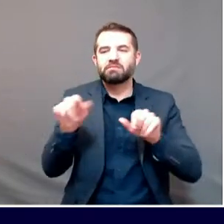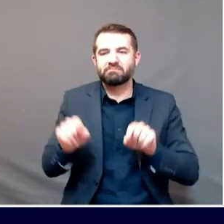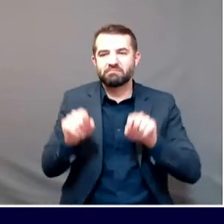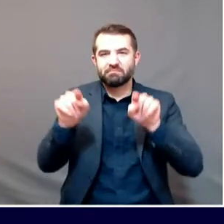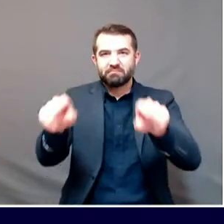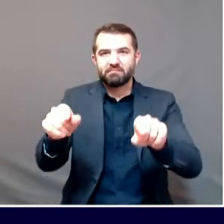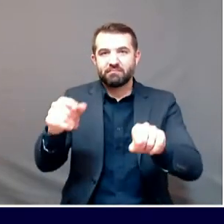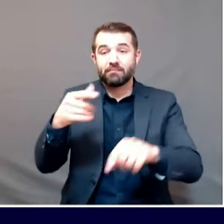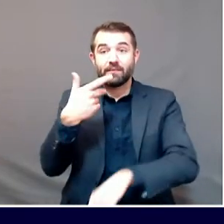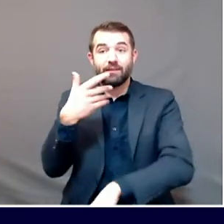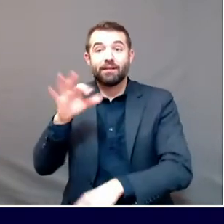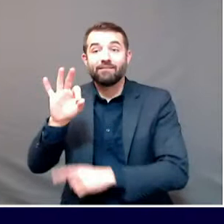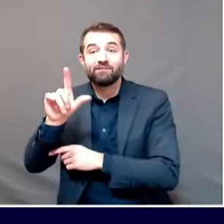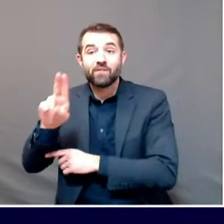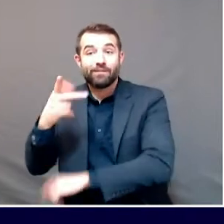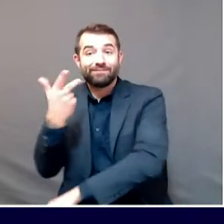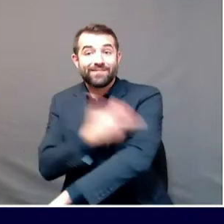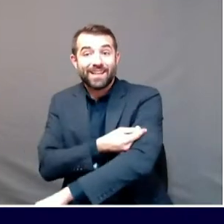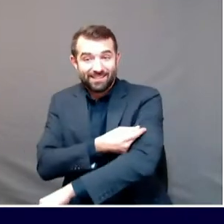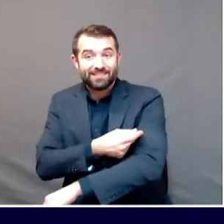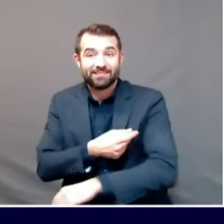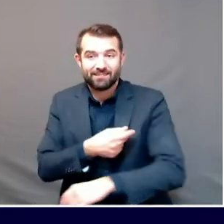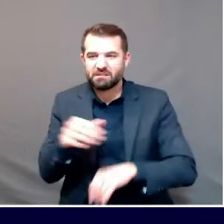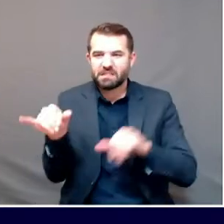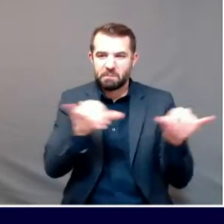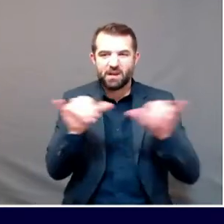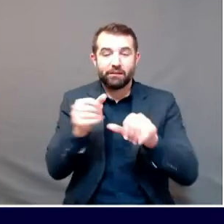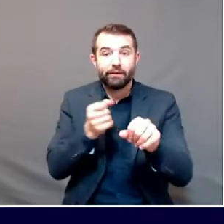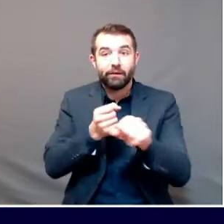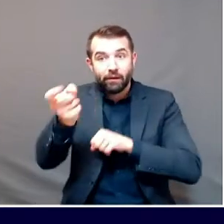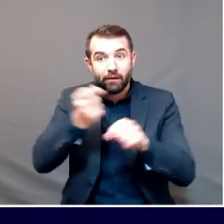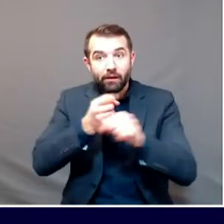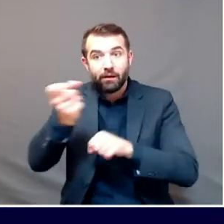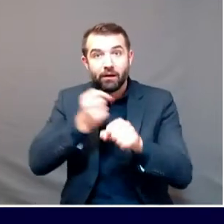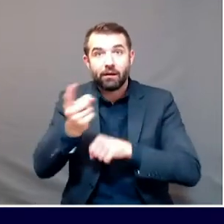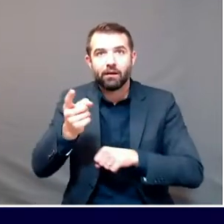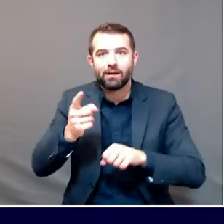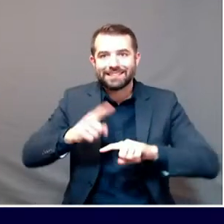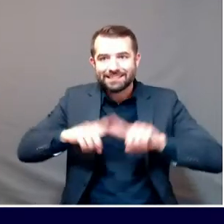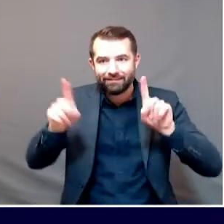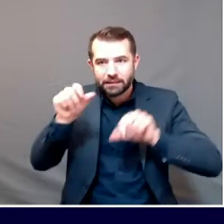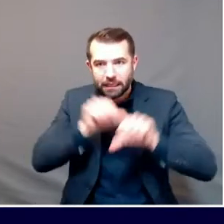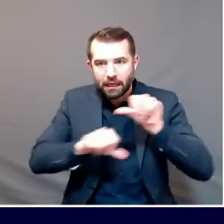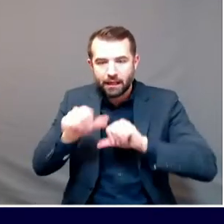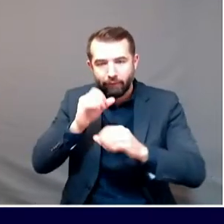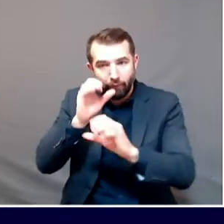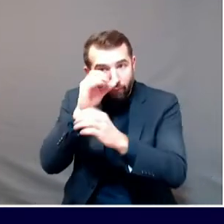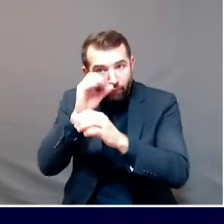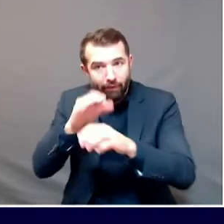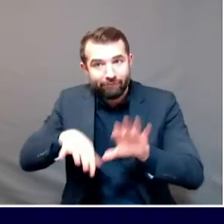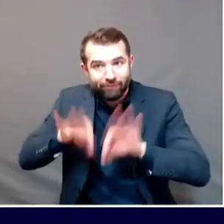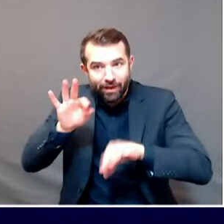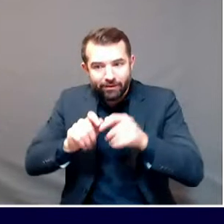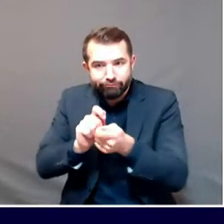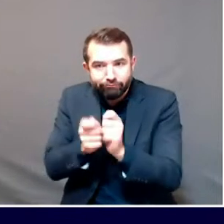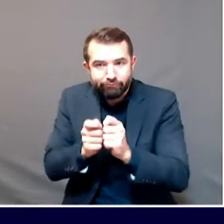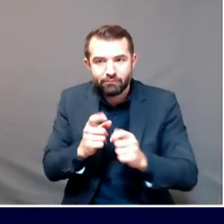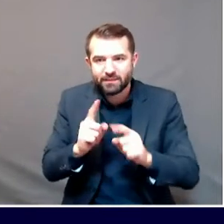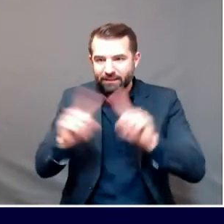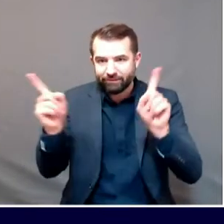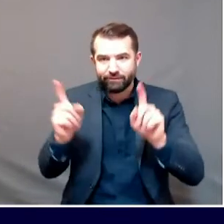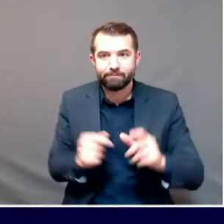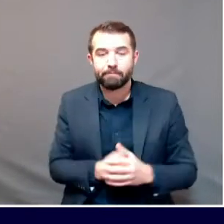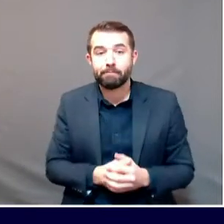from last year. But it's not a new vaccine. It takes a blueprint from existing vaccines and